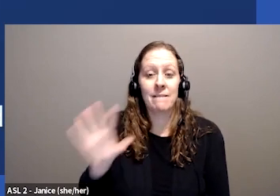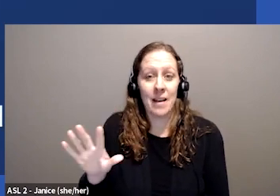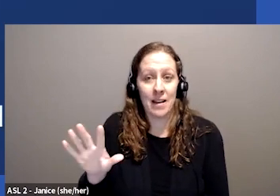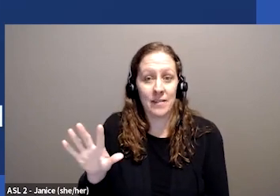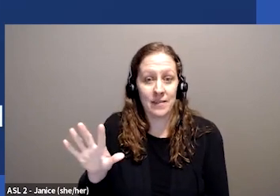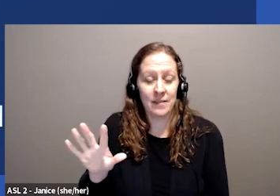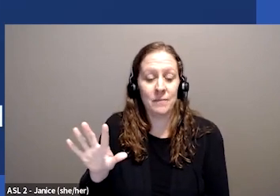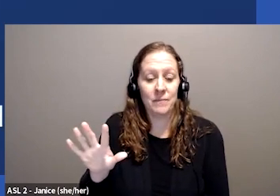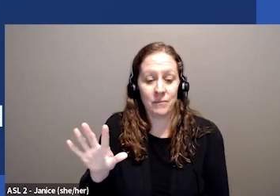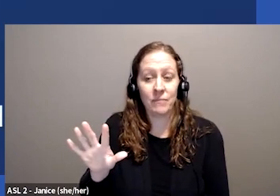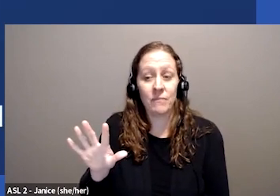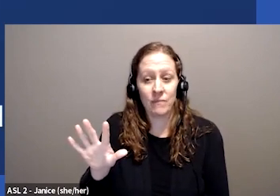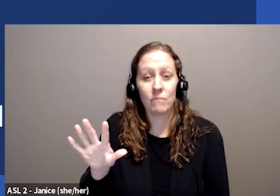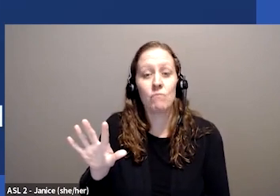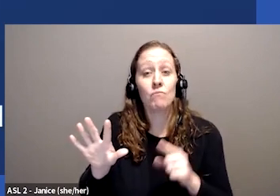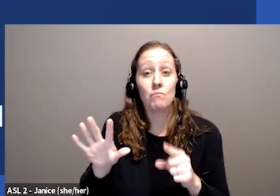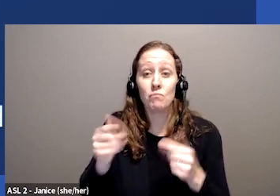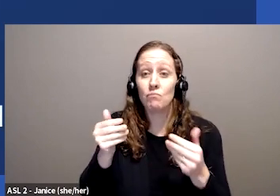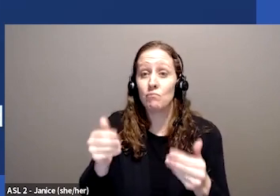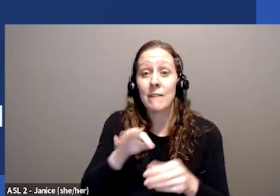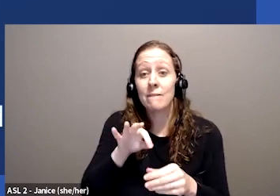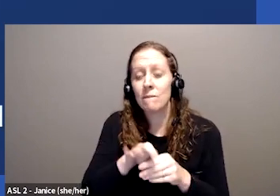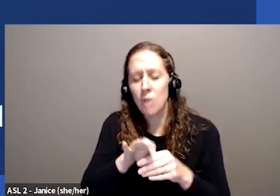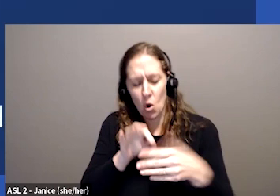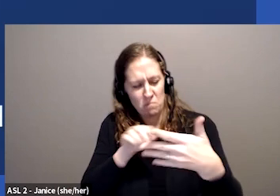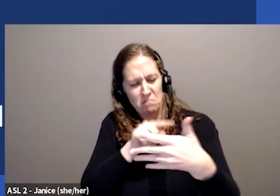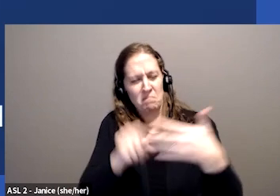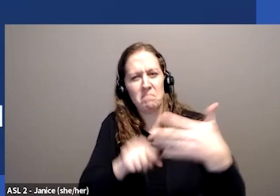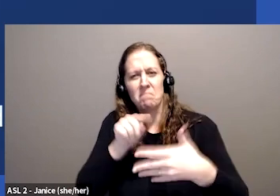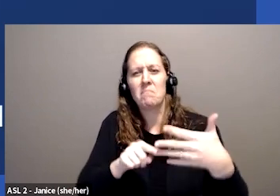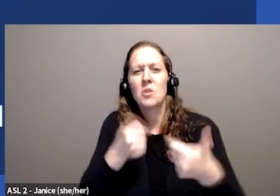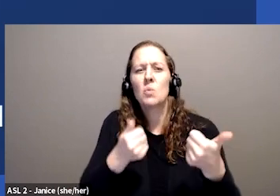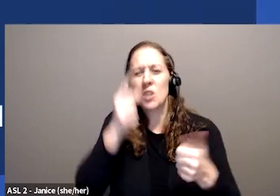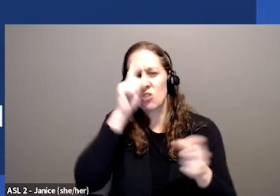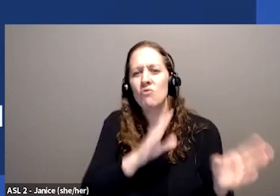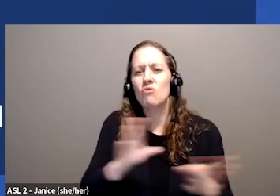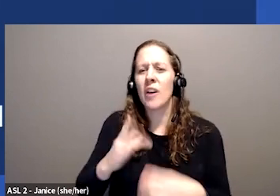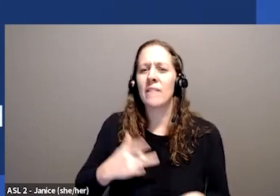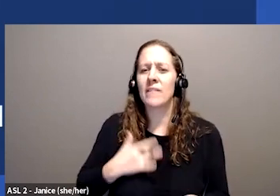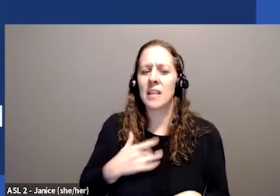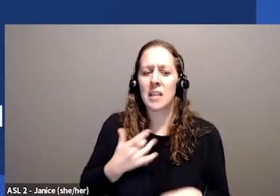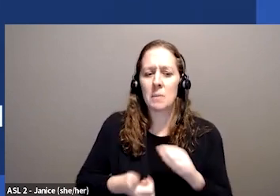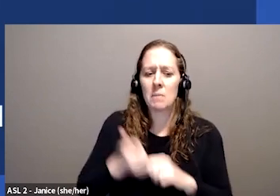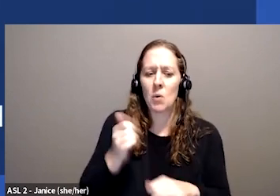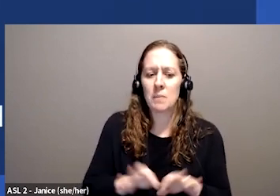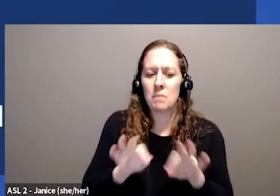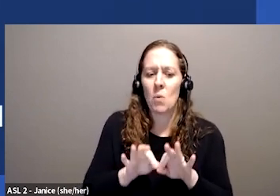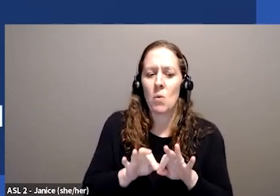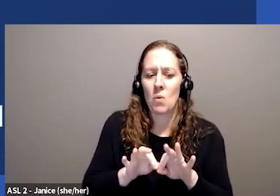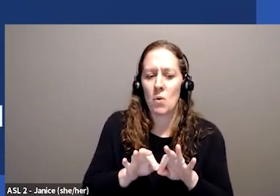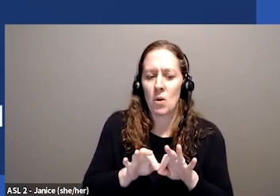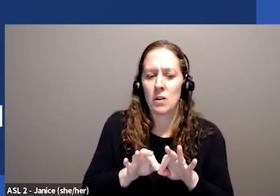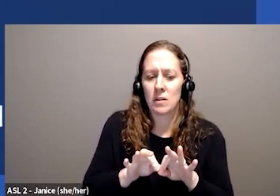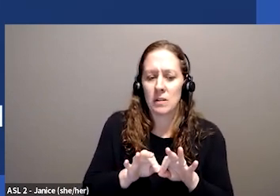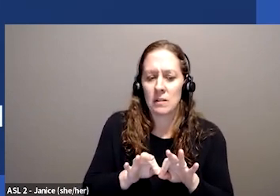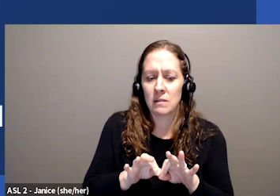1141555. You'll be able to vote and rank the strategies that you think are most important. You can click on the strategies based on the